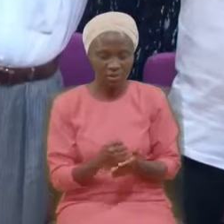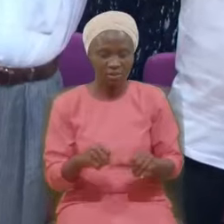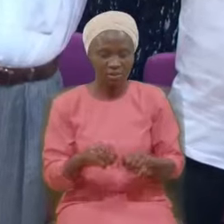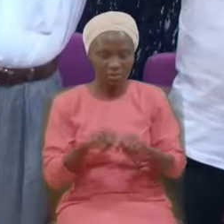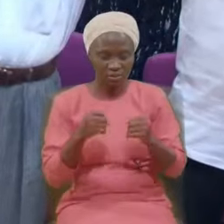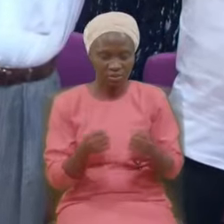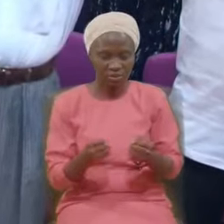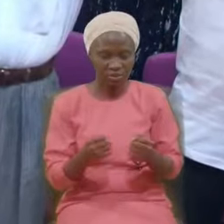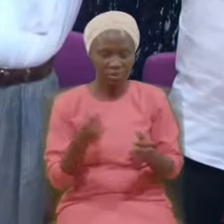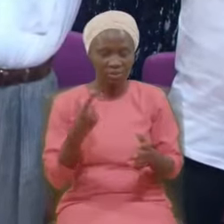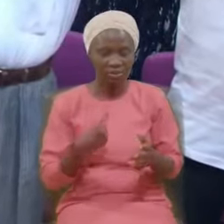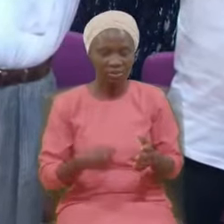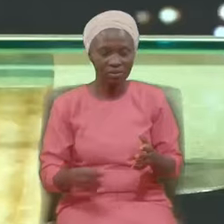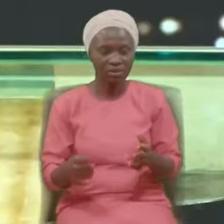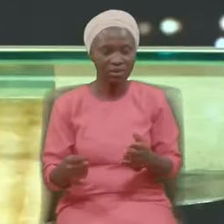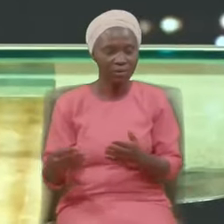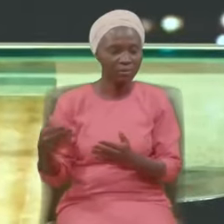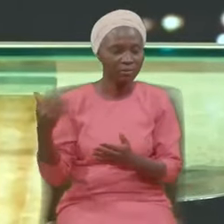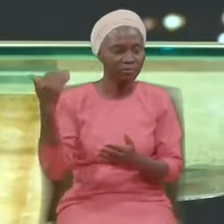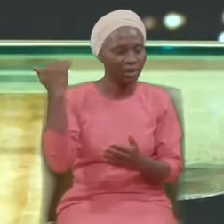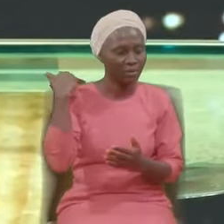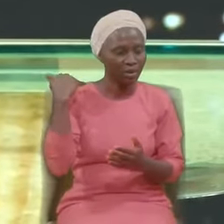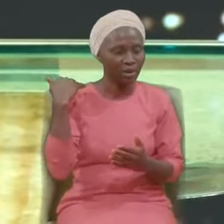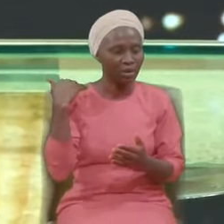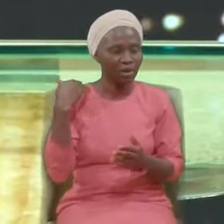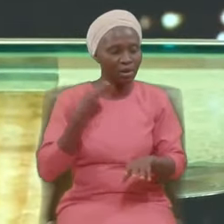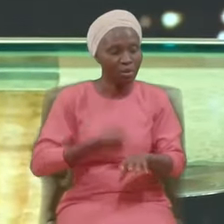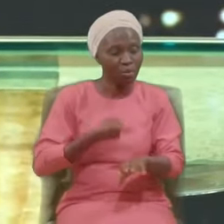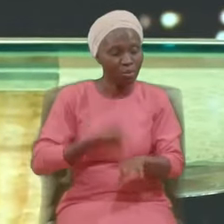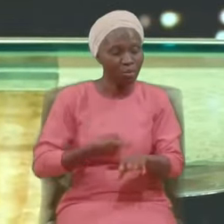Break the backbone of their enemy.